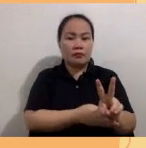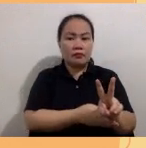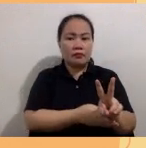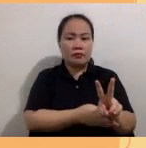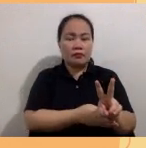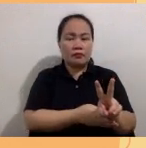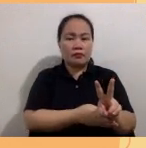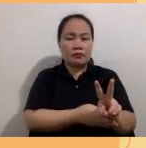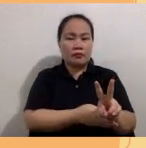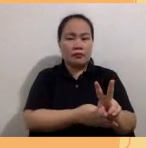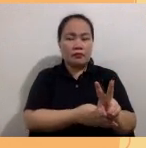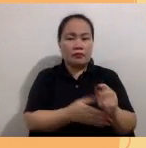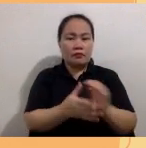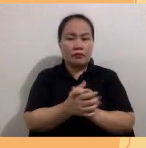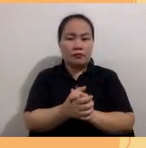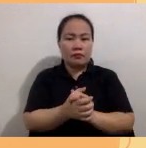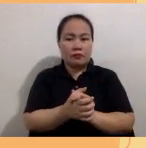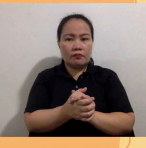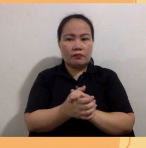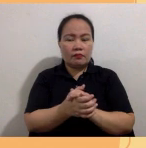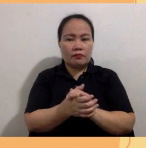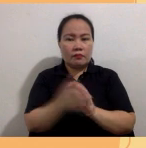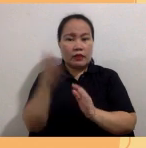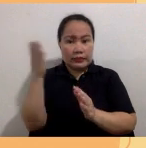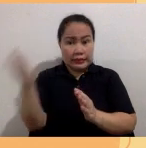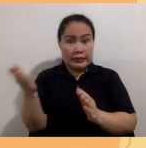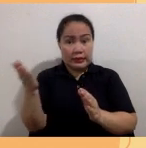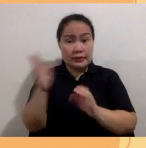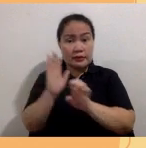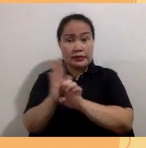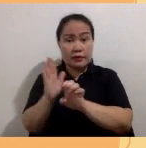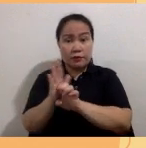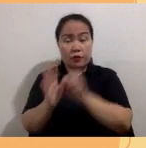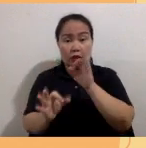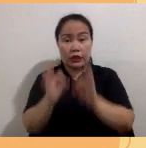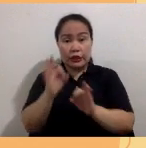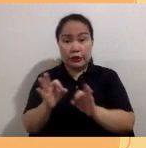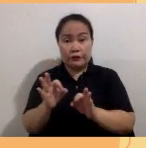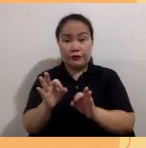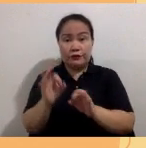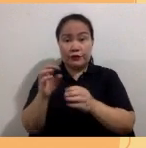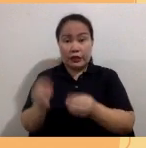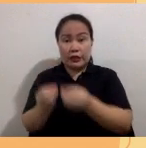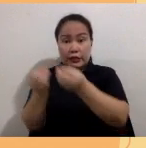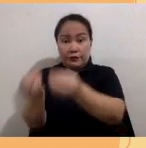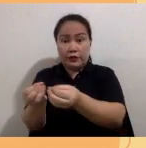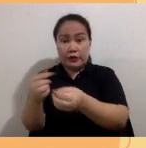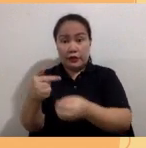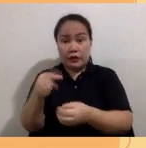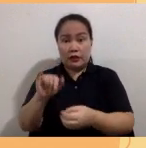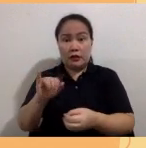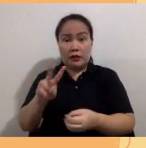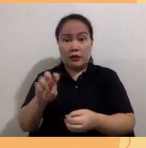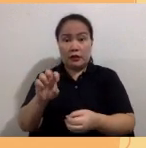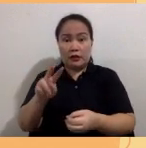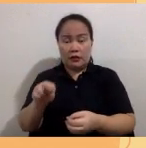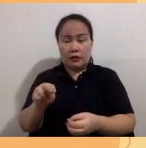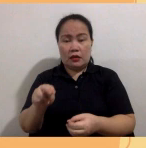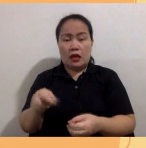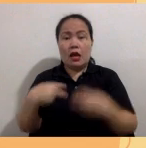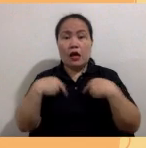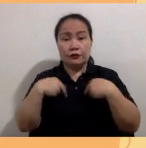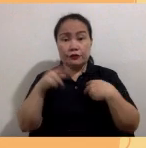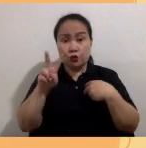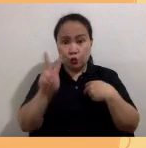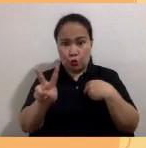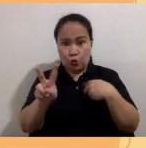negative 1, that is positive 2. So, ito yung case na kapag ang given ay dalawang variable. So, you must have